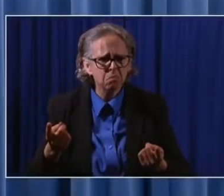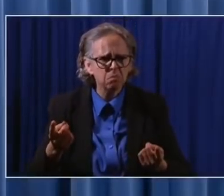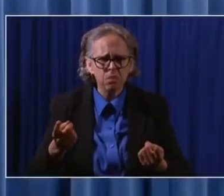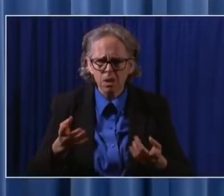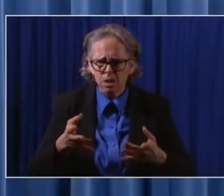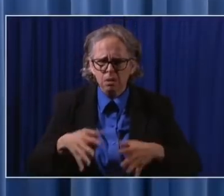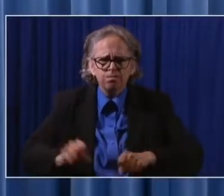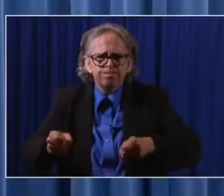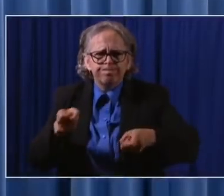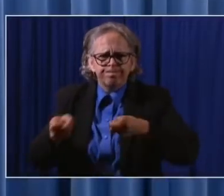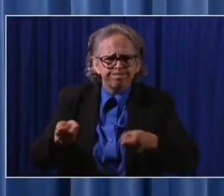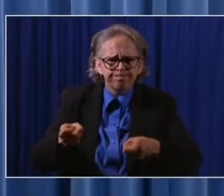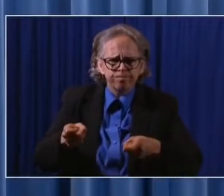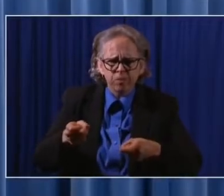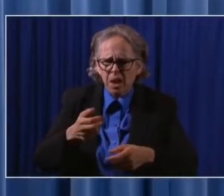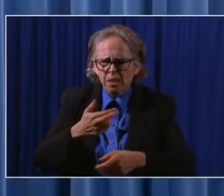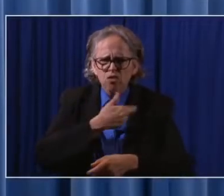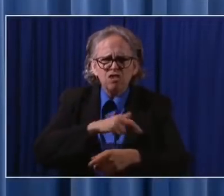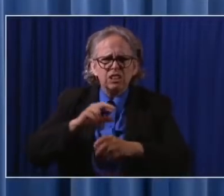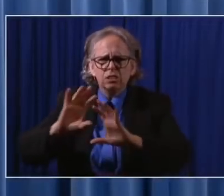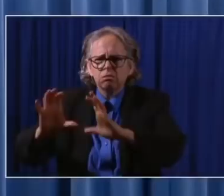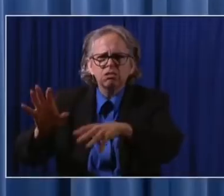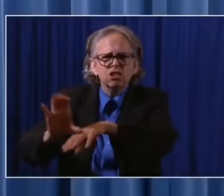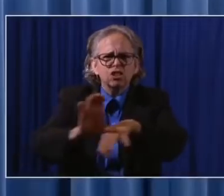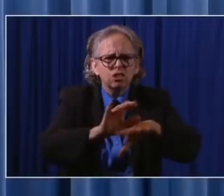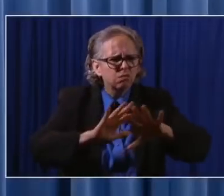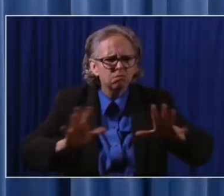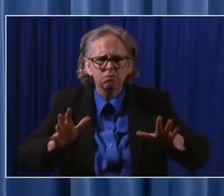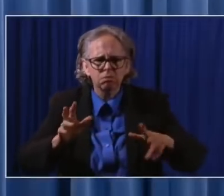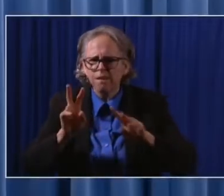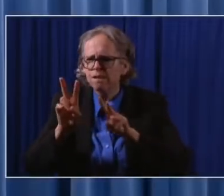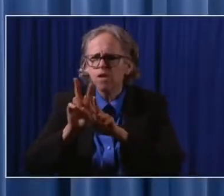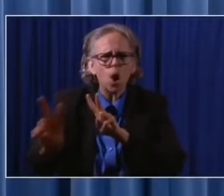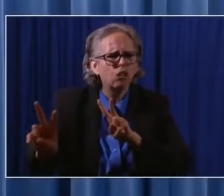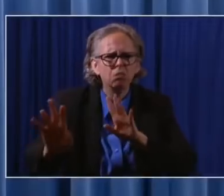way funerals. We've not regulated